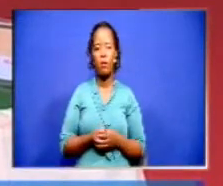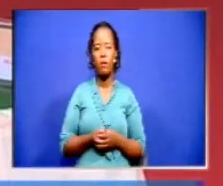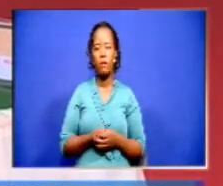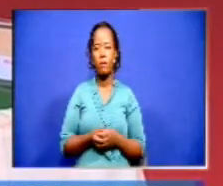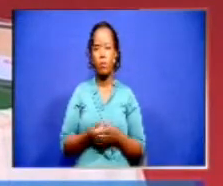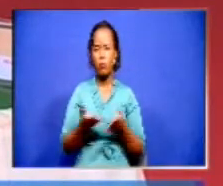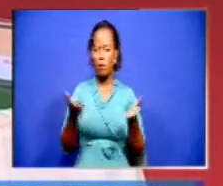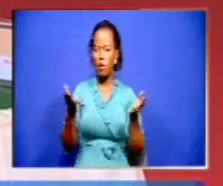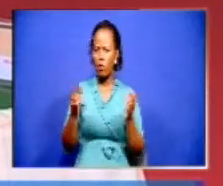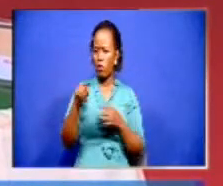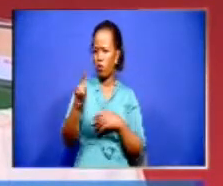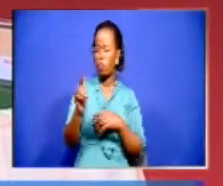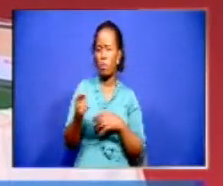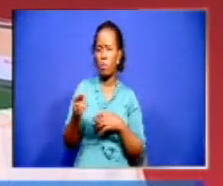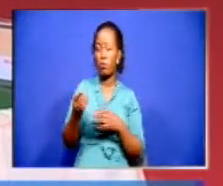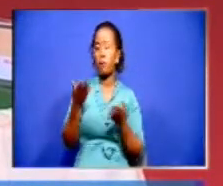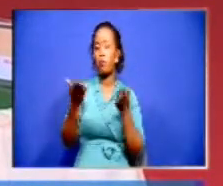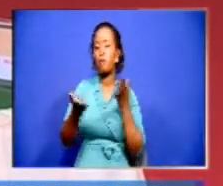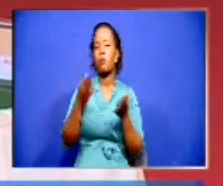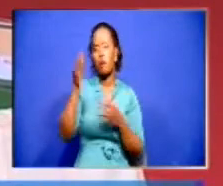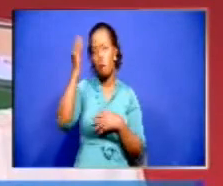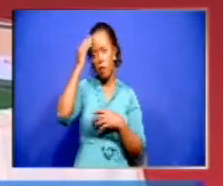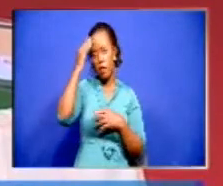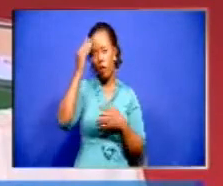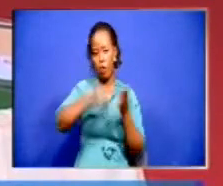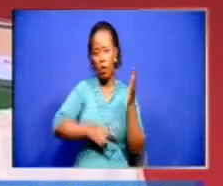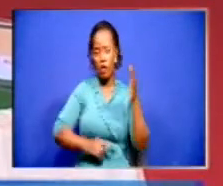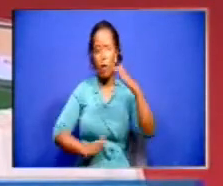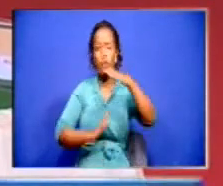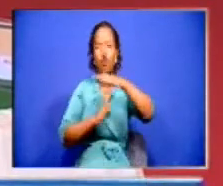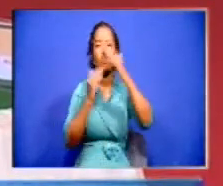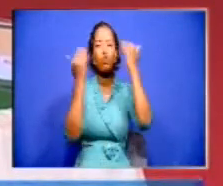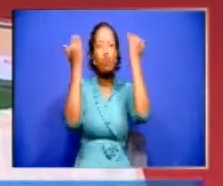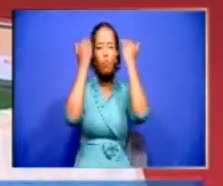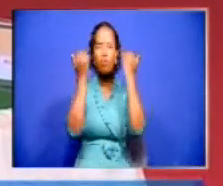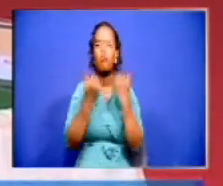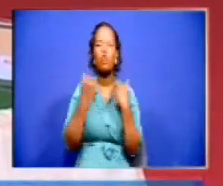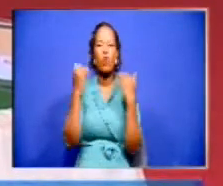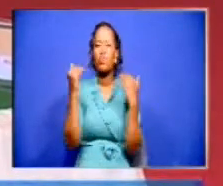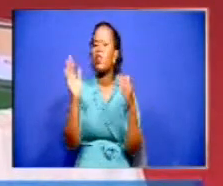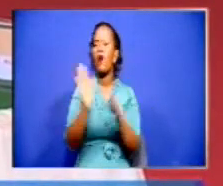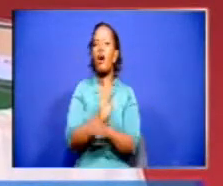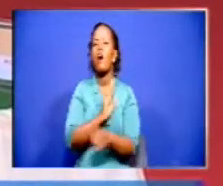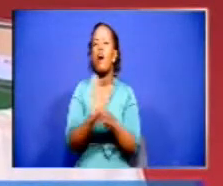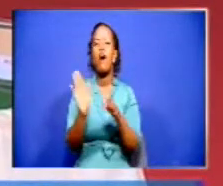You would say, or would you not, that the Supreme Court is not busy, would you?